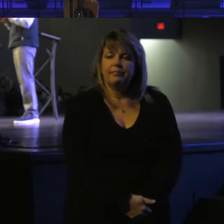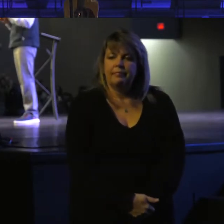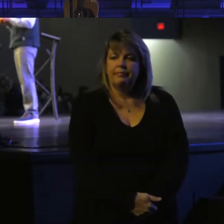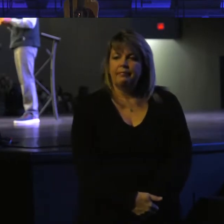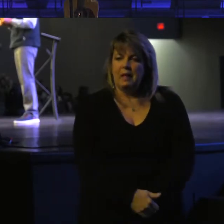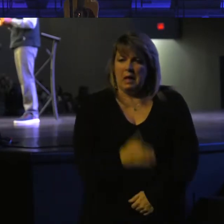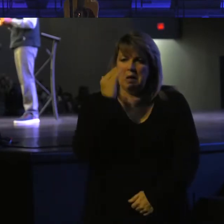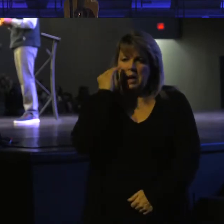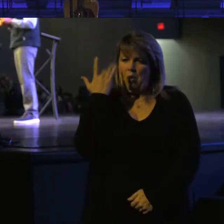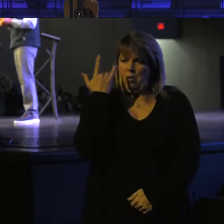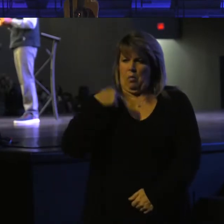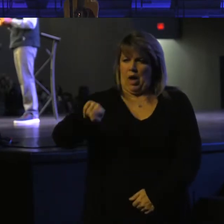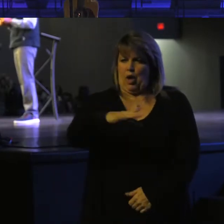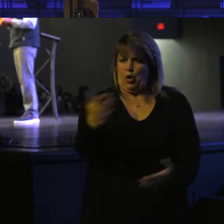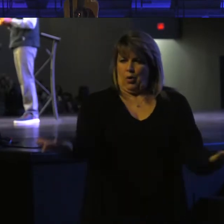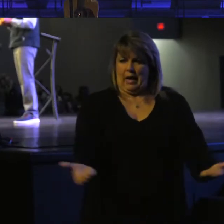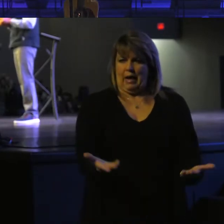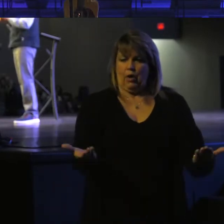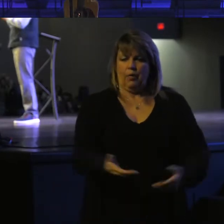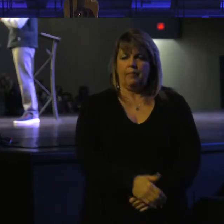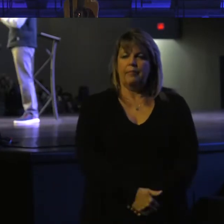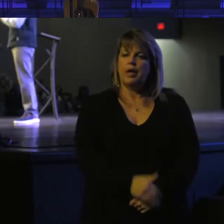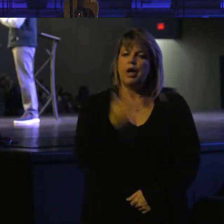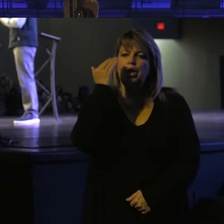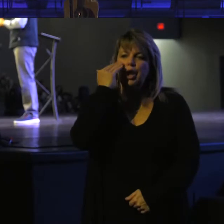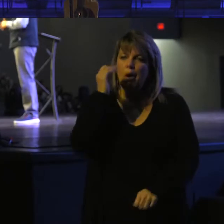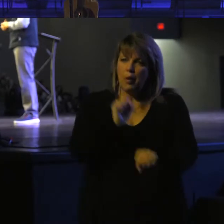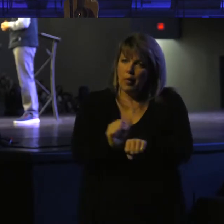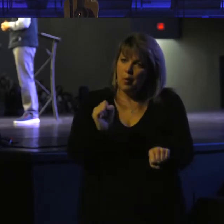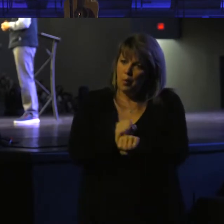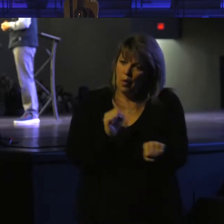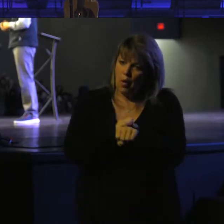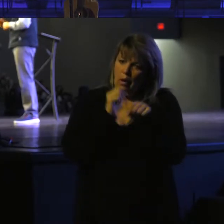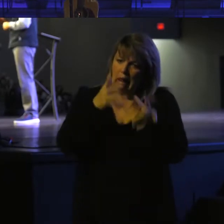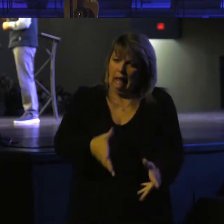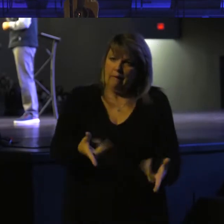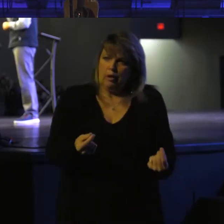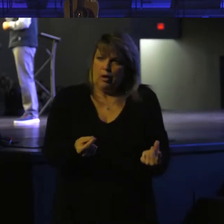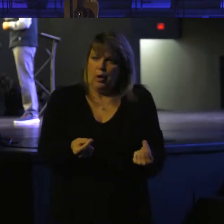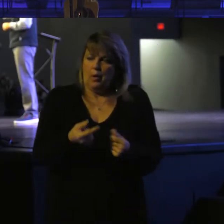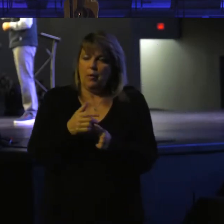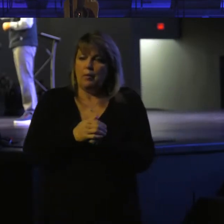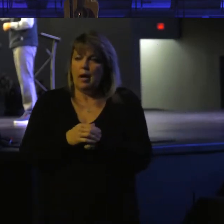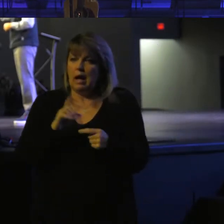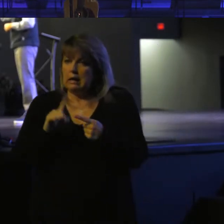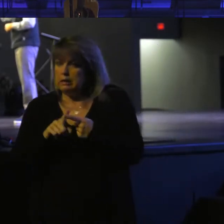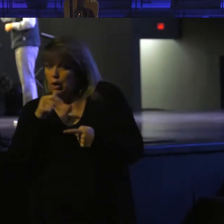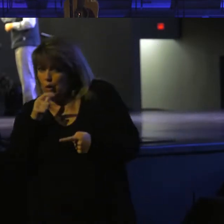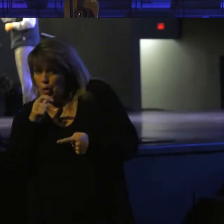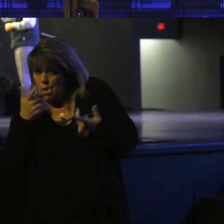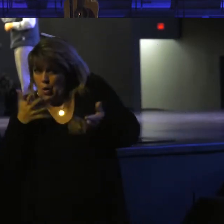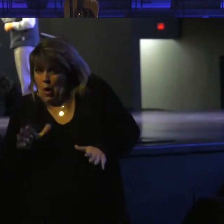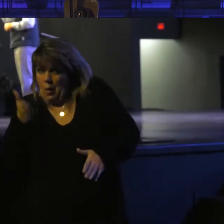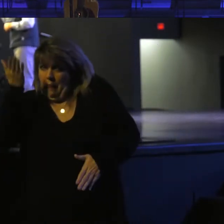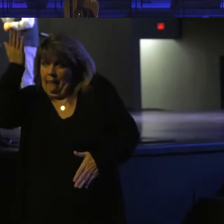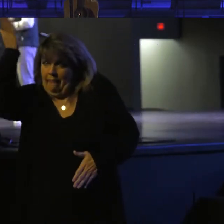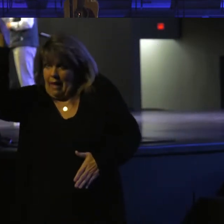Knowing why you're here, knowing the work that you have to do, because until the who are there,